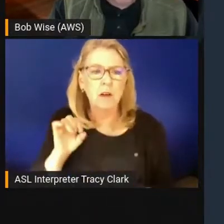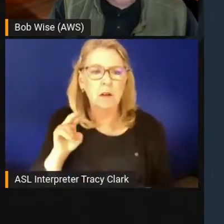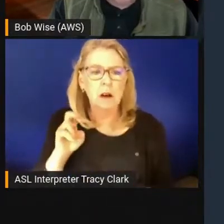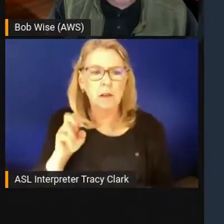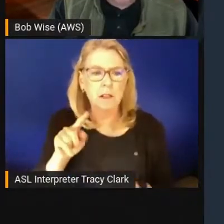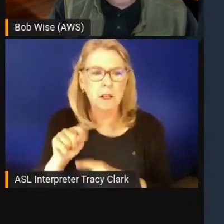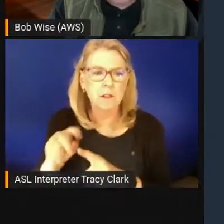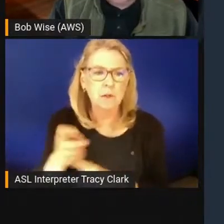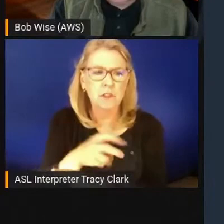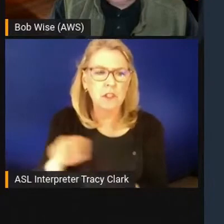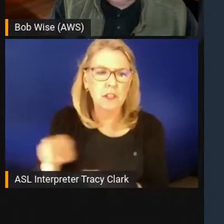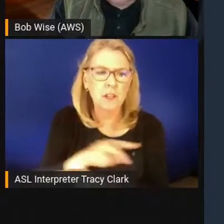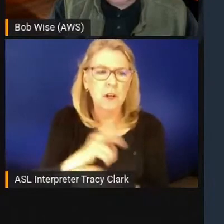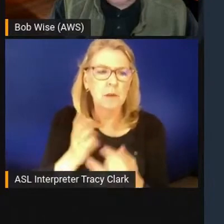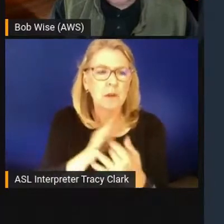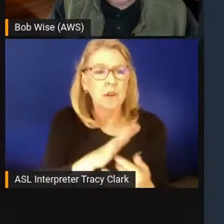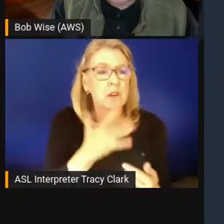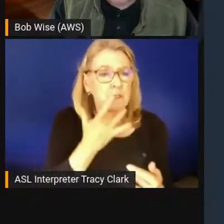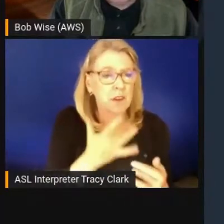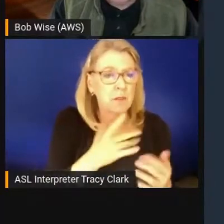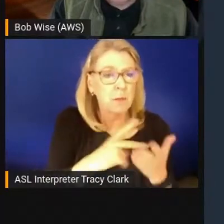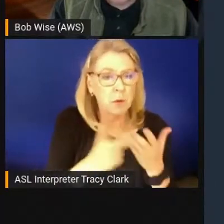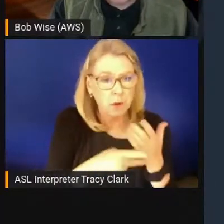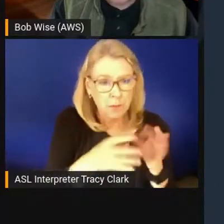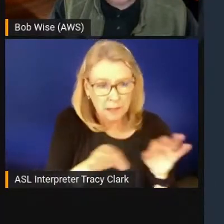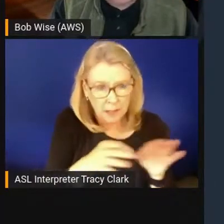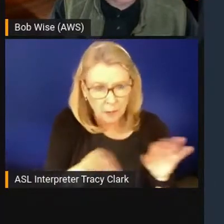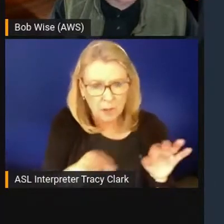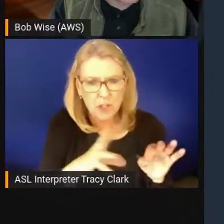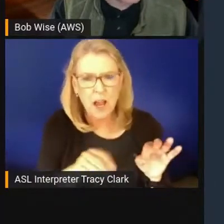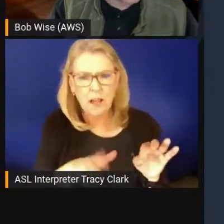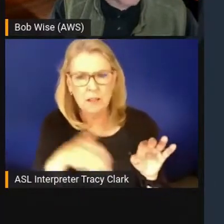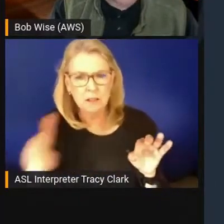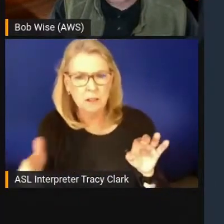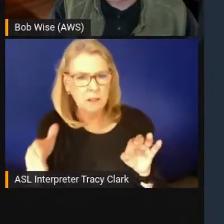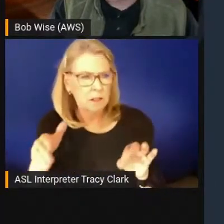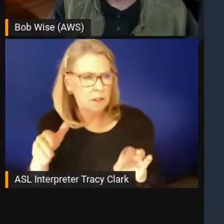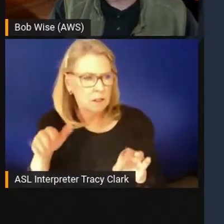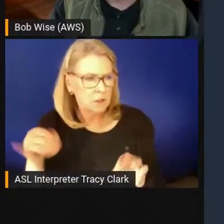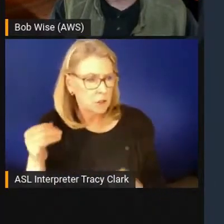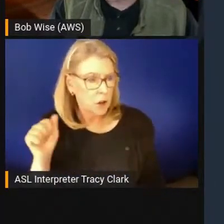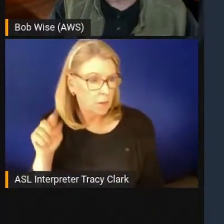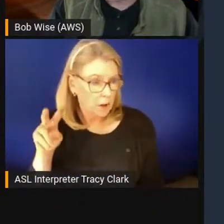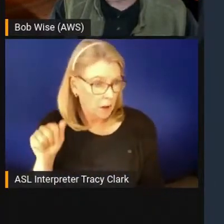and YAML. Join members of the development team later today for project update.